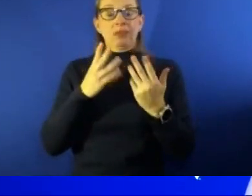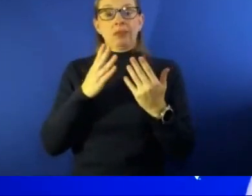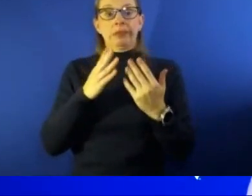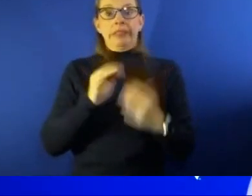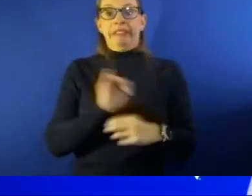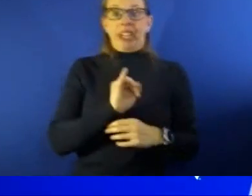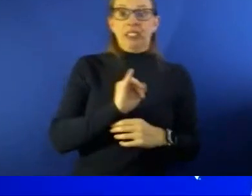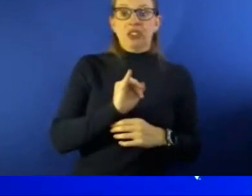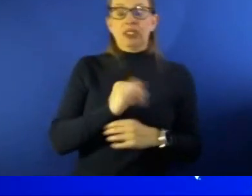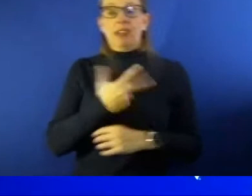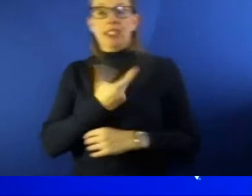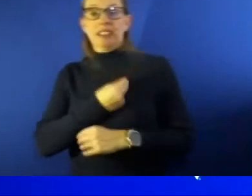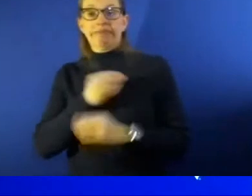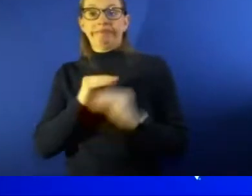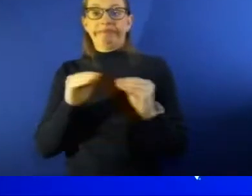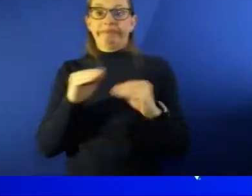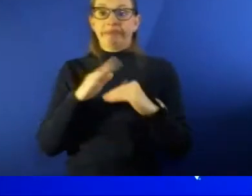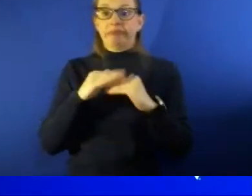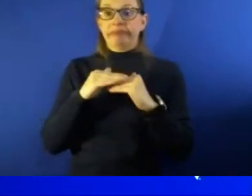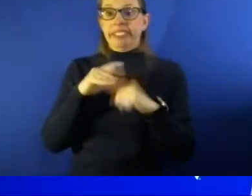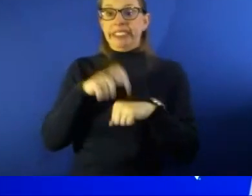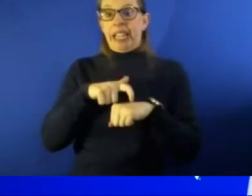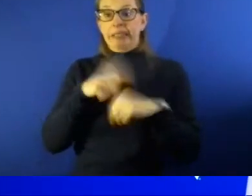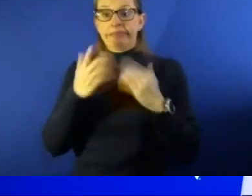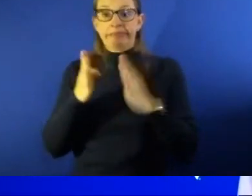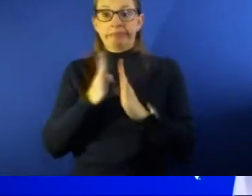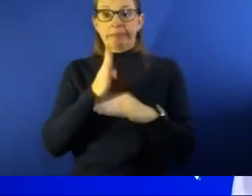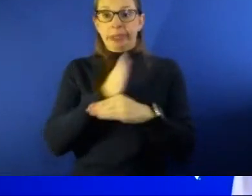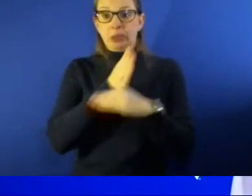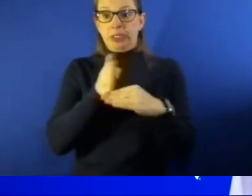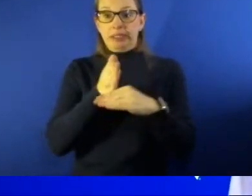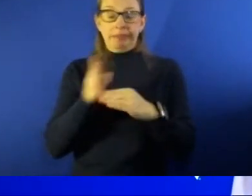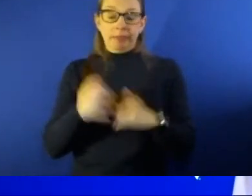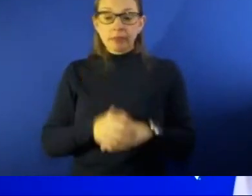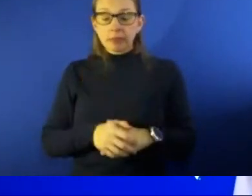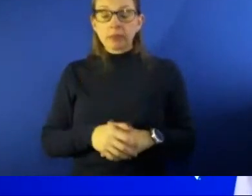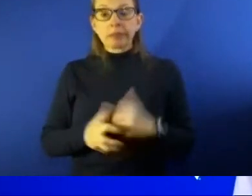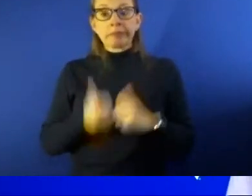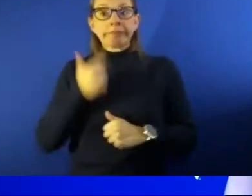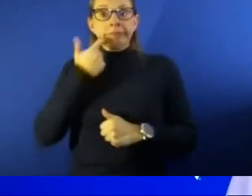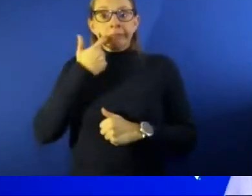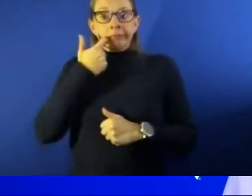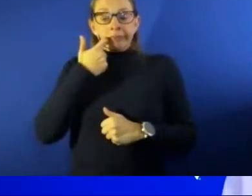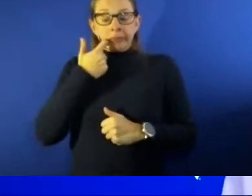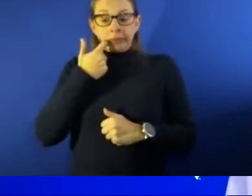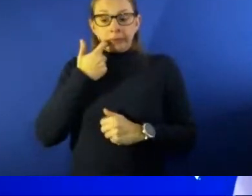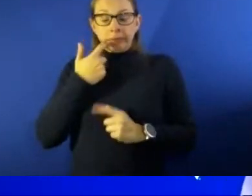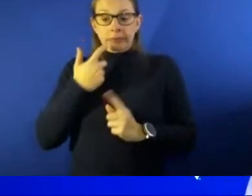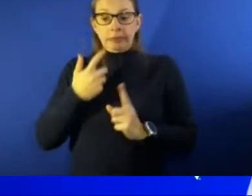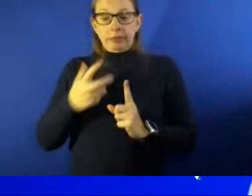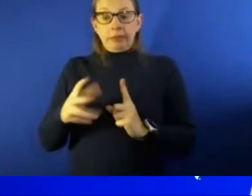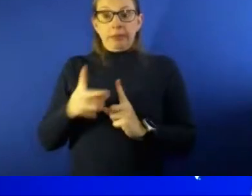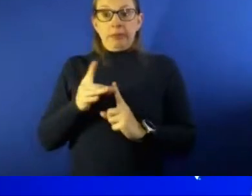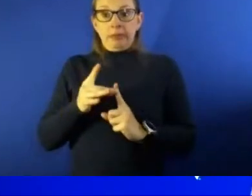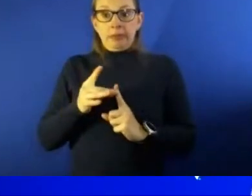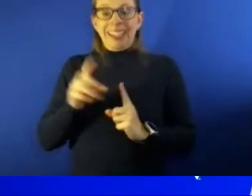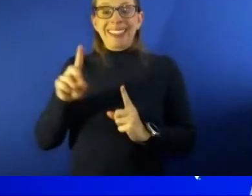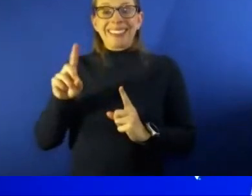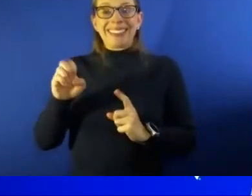you got vaccinated and then now most recently got infected, you were probably infected with the Delta